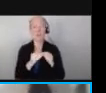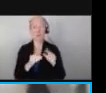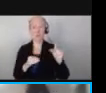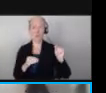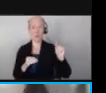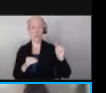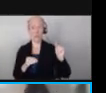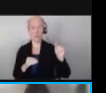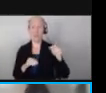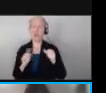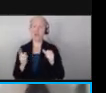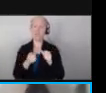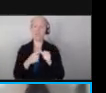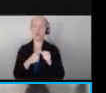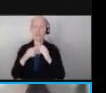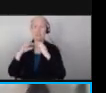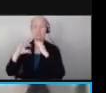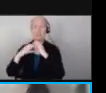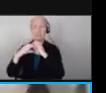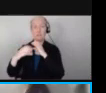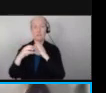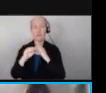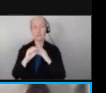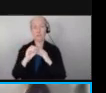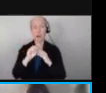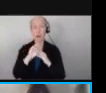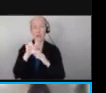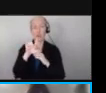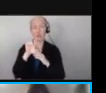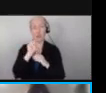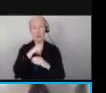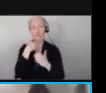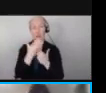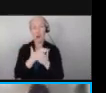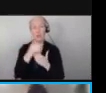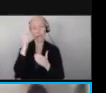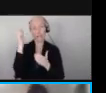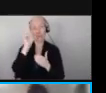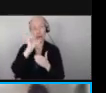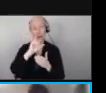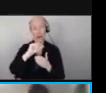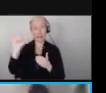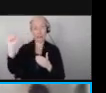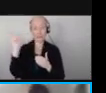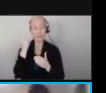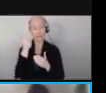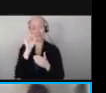to the International Space Station in 1998, and the first crew were